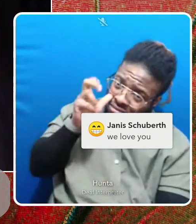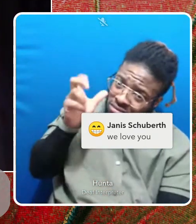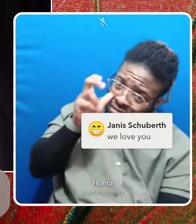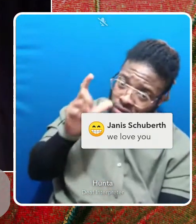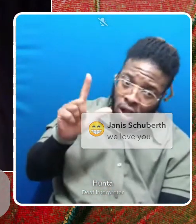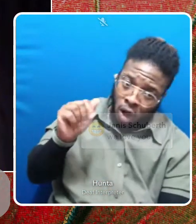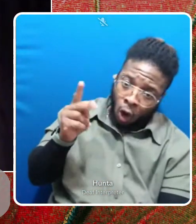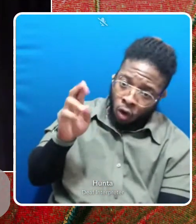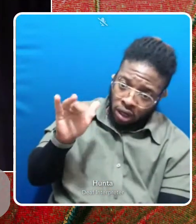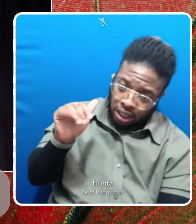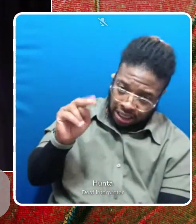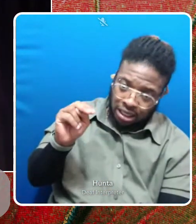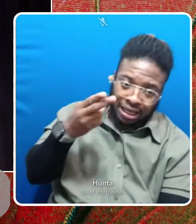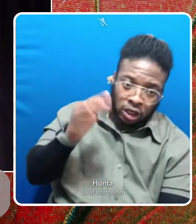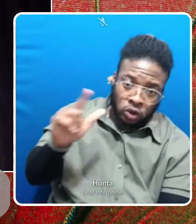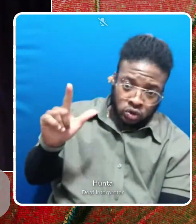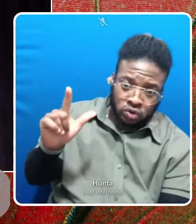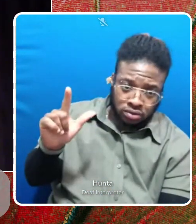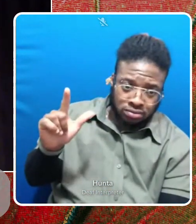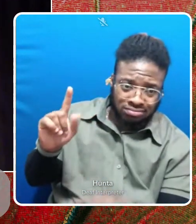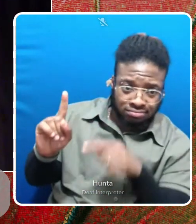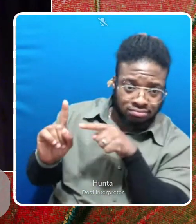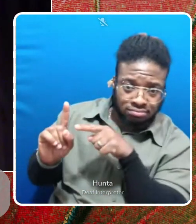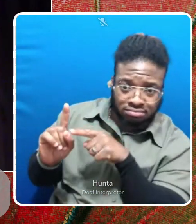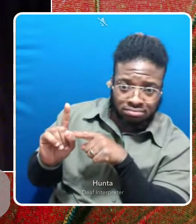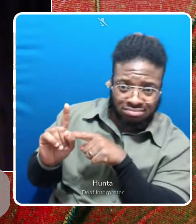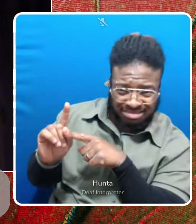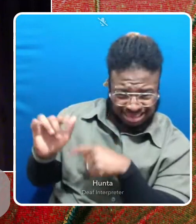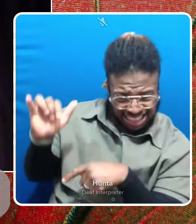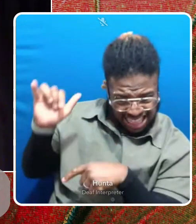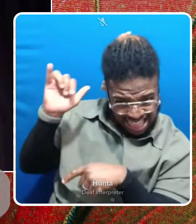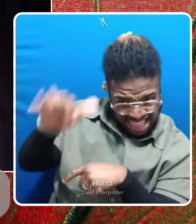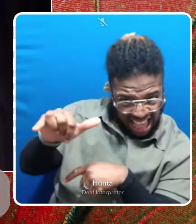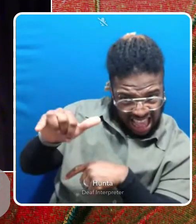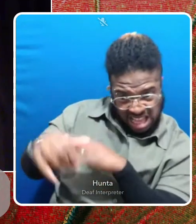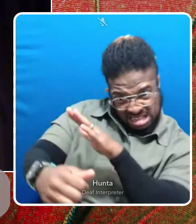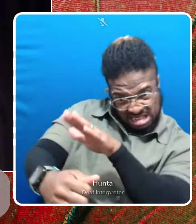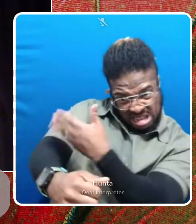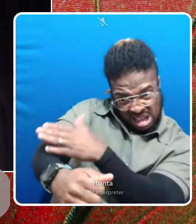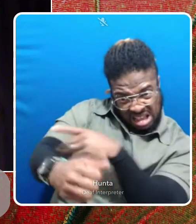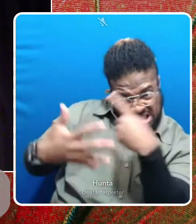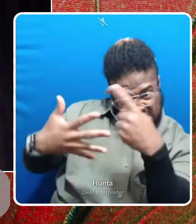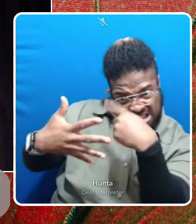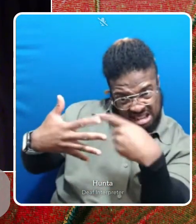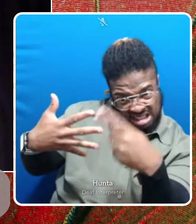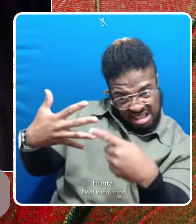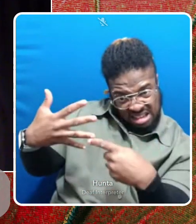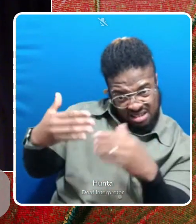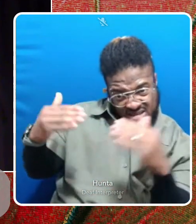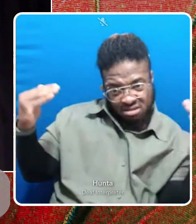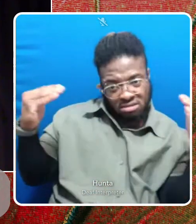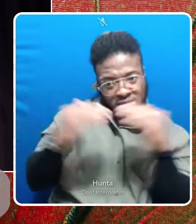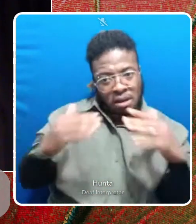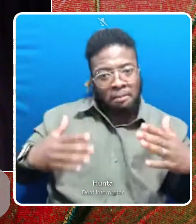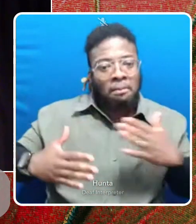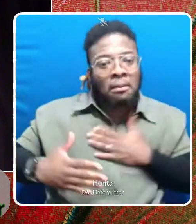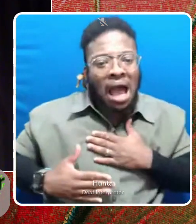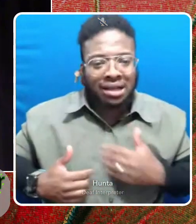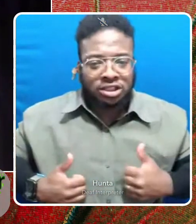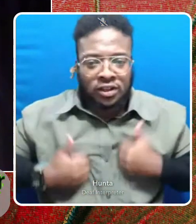survival. Today, I'm stronger than that which could not kill me. I'm stronger than